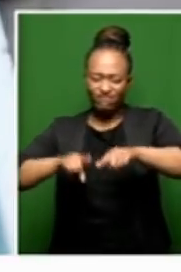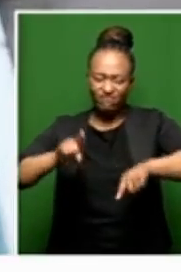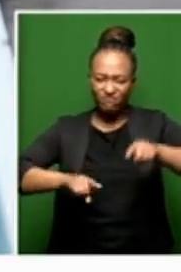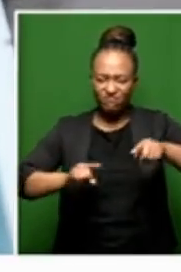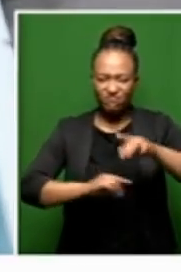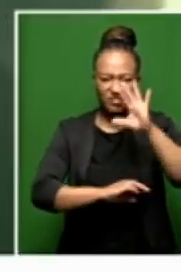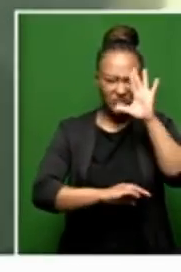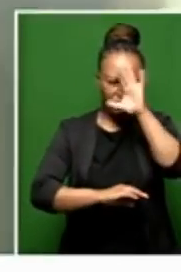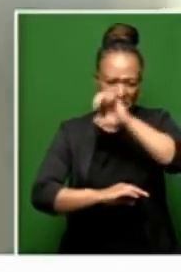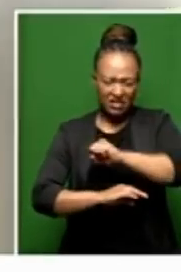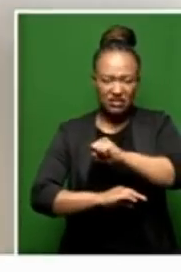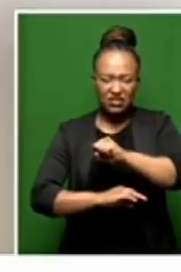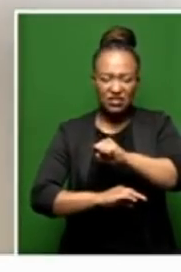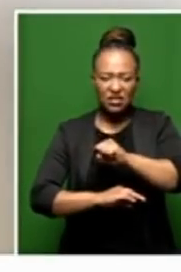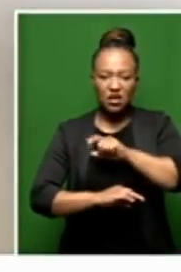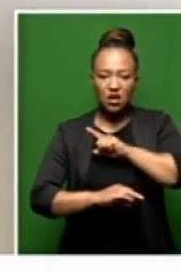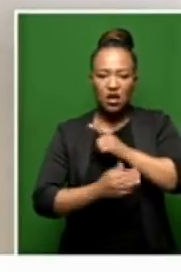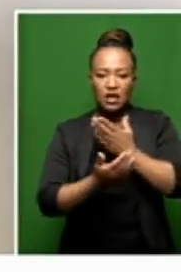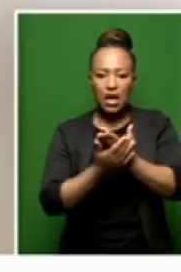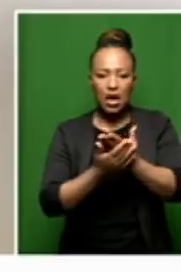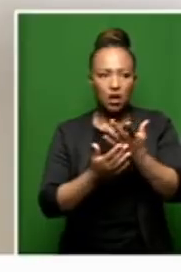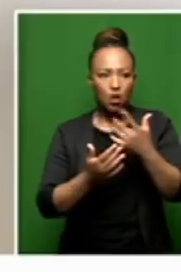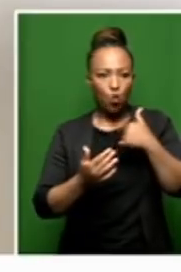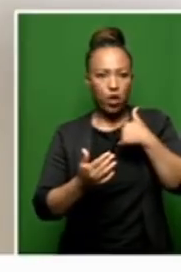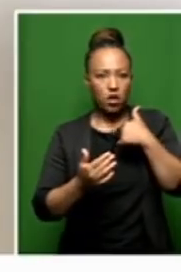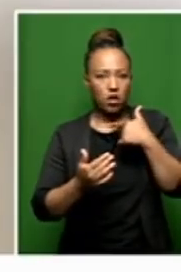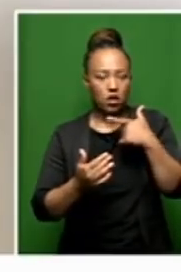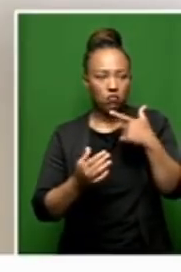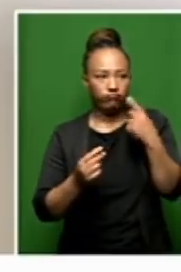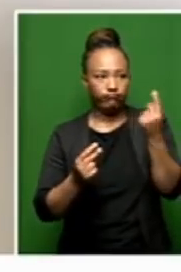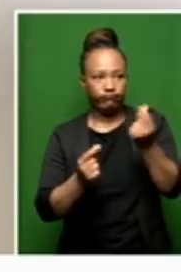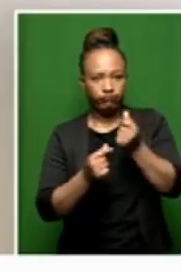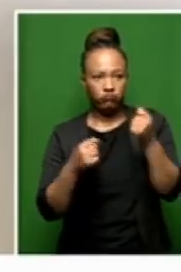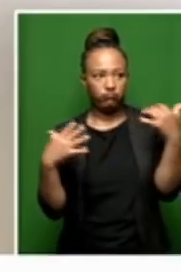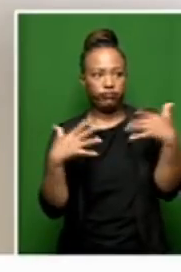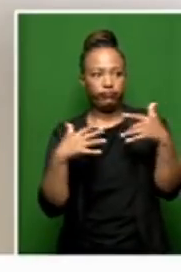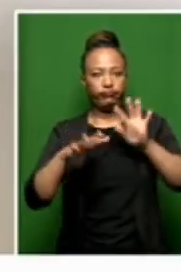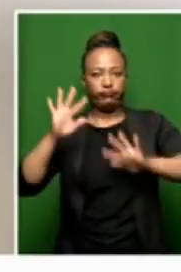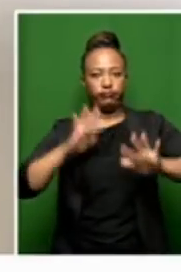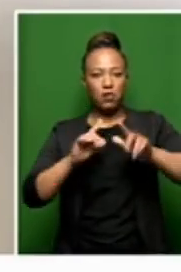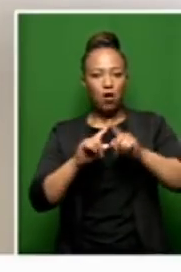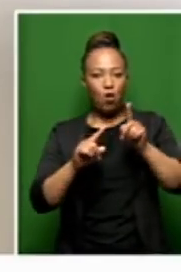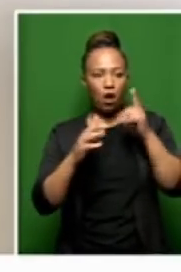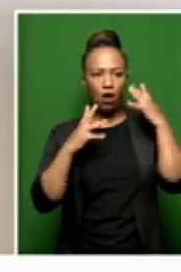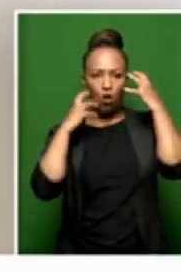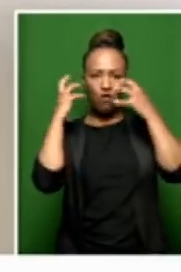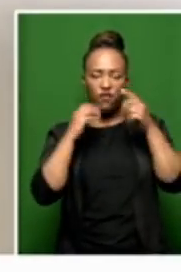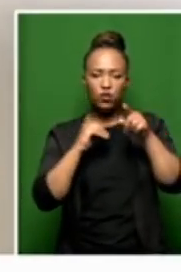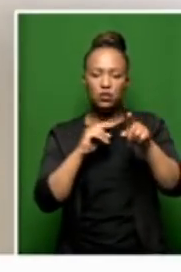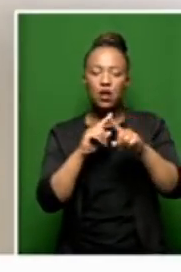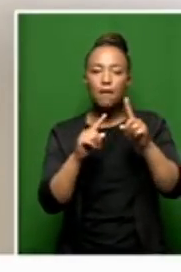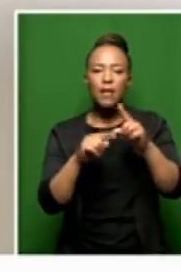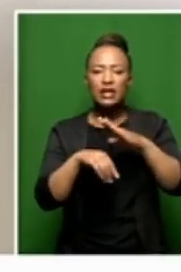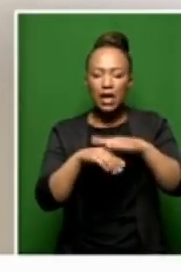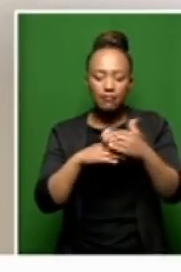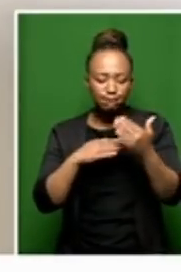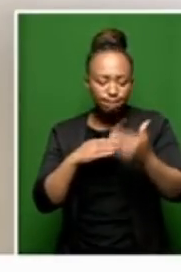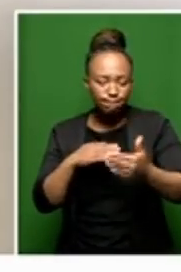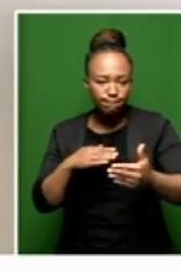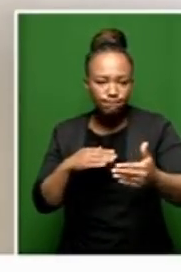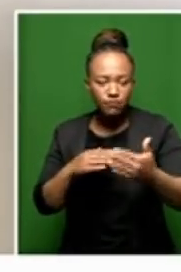They sometimes can catch our intelligence to what we predict better than they think and how we can. So you only can know it with time.